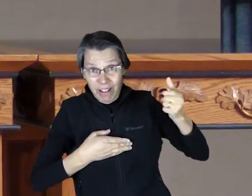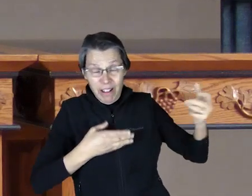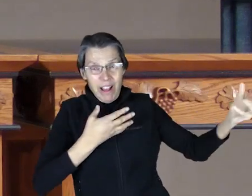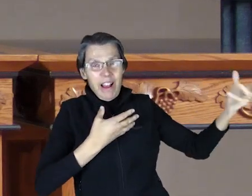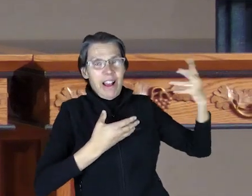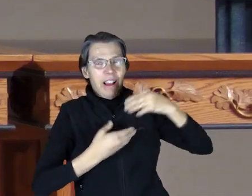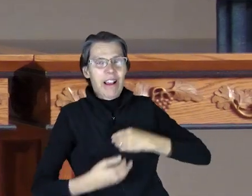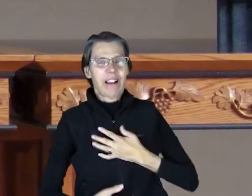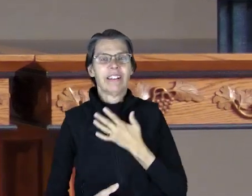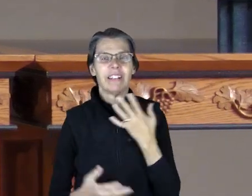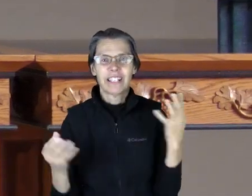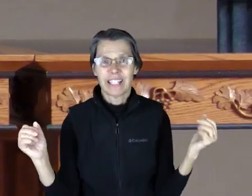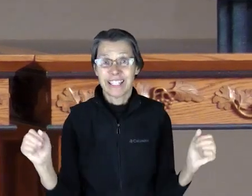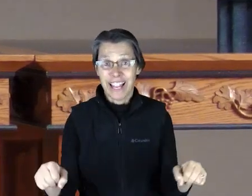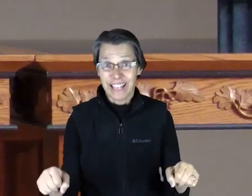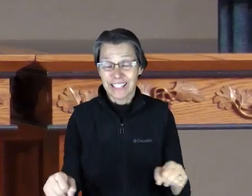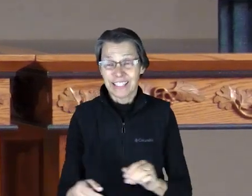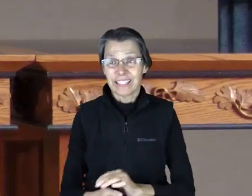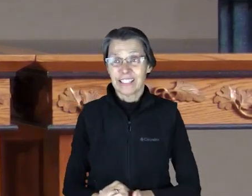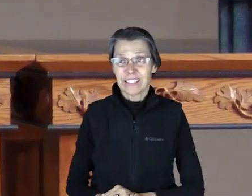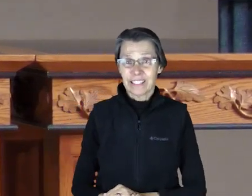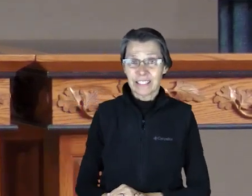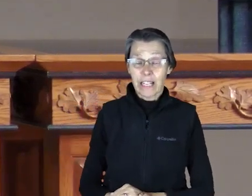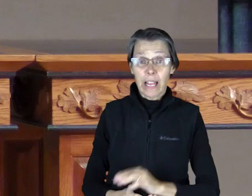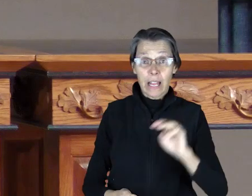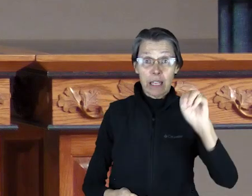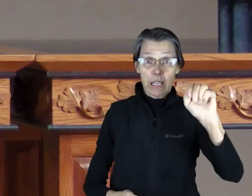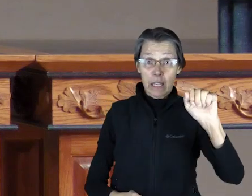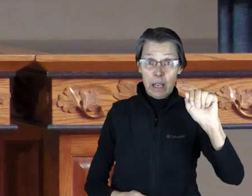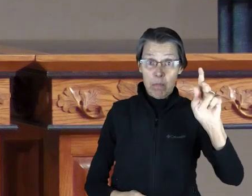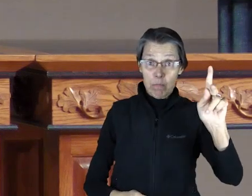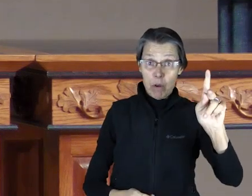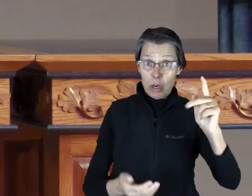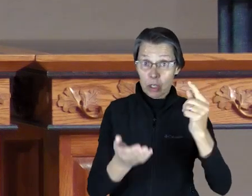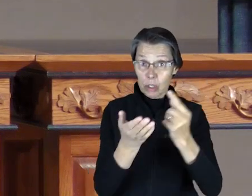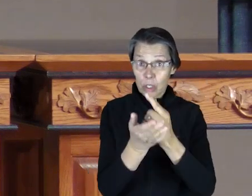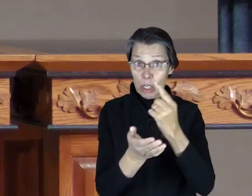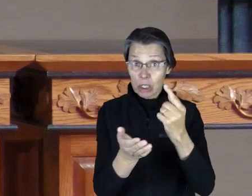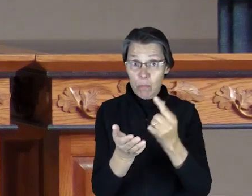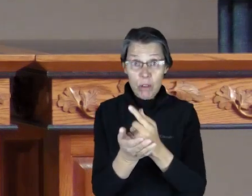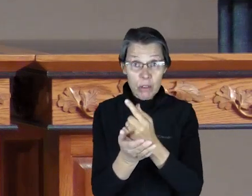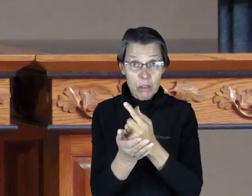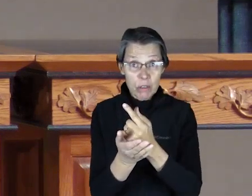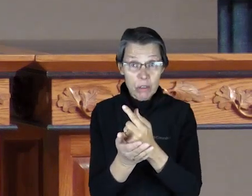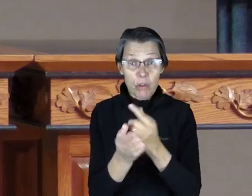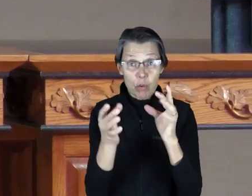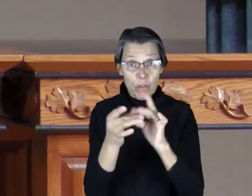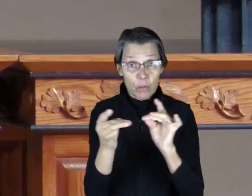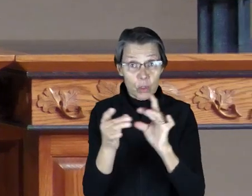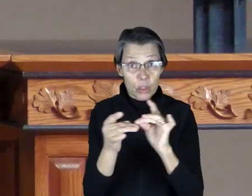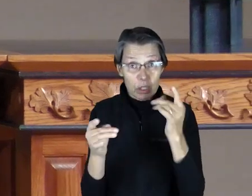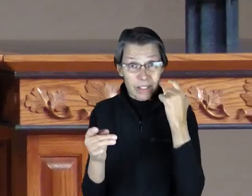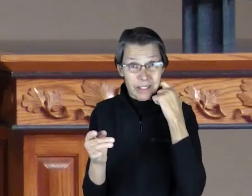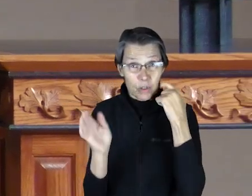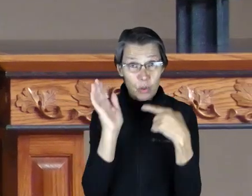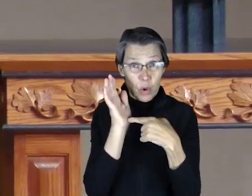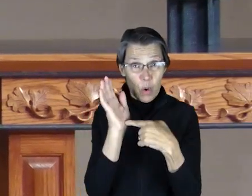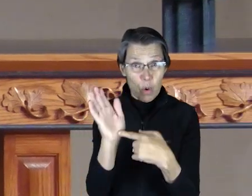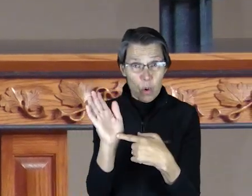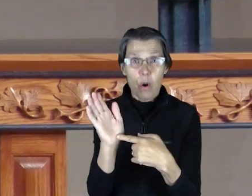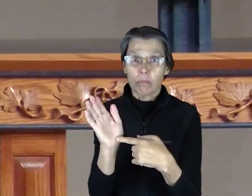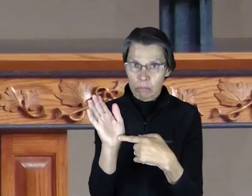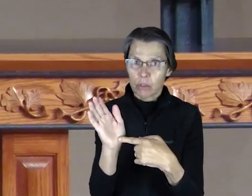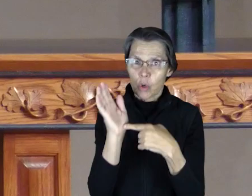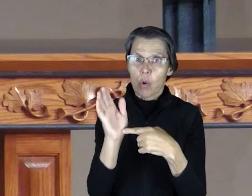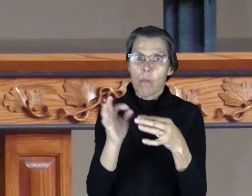In Mark's gospel, which these verses are smack dab in the middle of Mark's gospel, these verses mark the turning point. And Jesus will